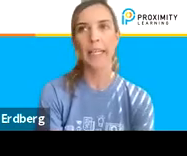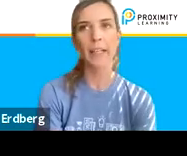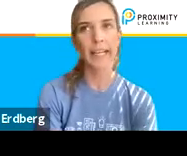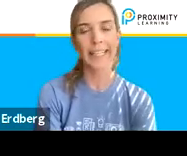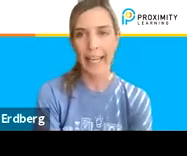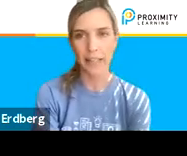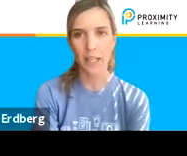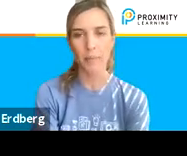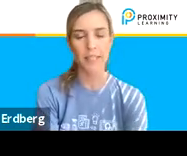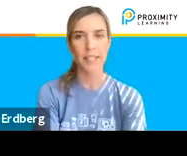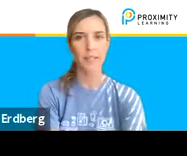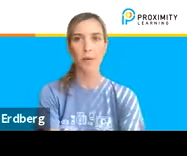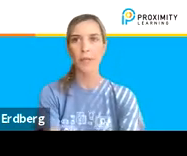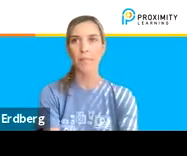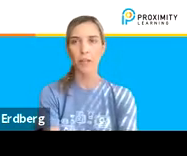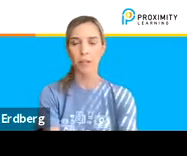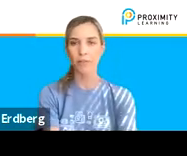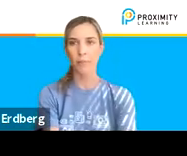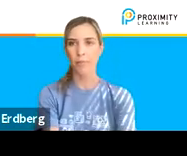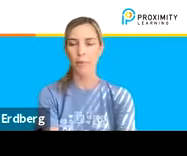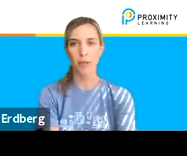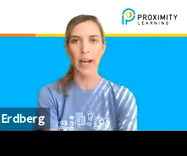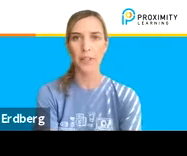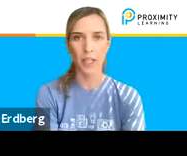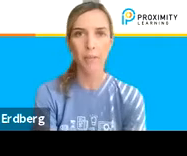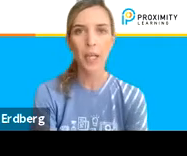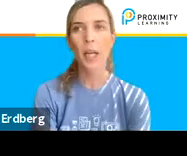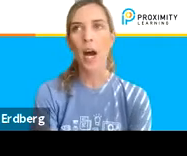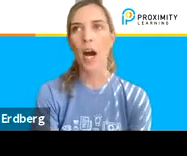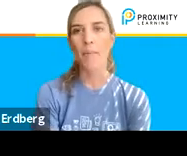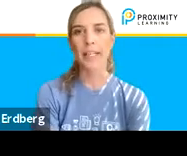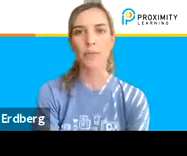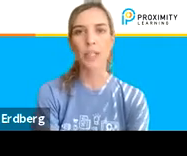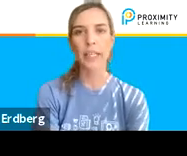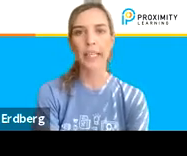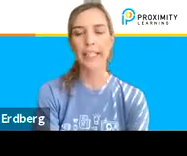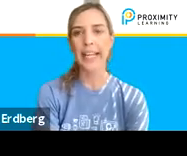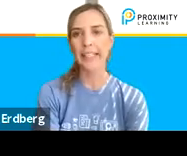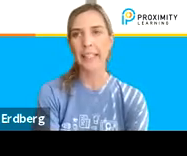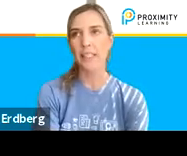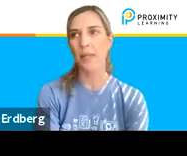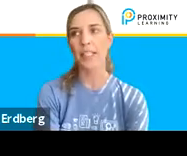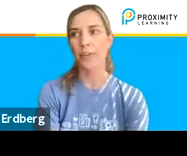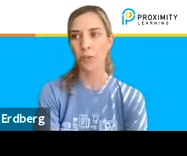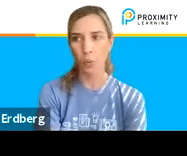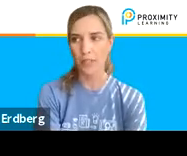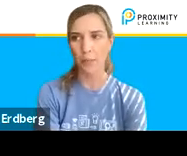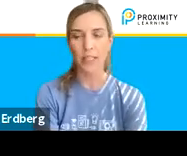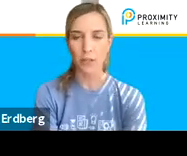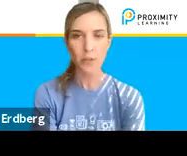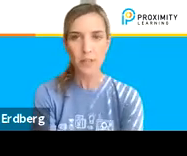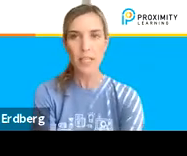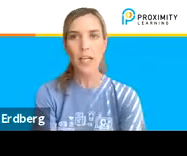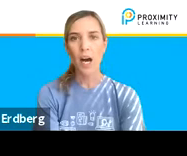call PLI Connect. It's a system that we built from the ground up. And it's really connecting some of the different tools